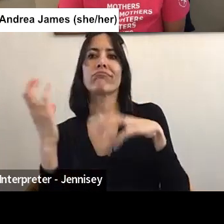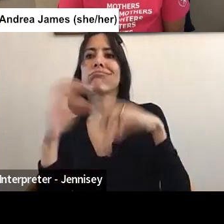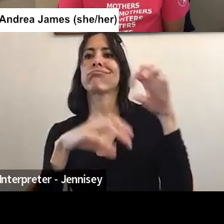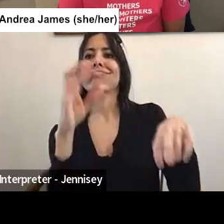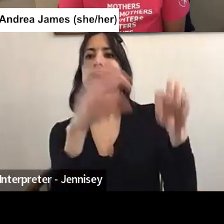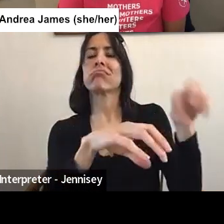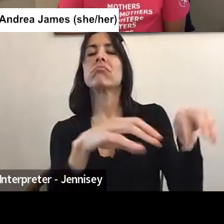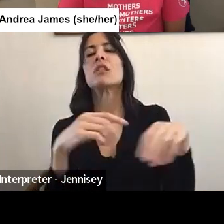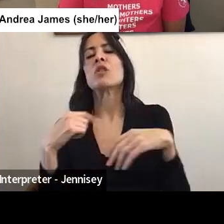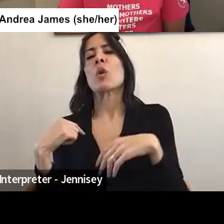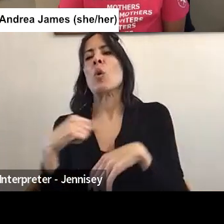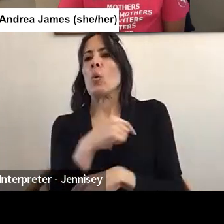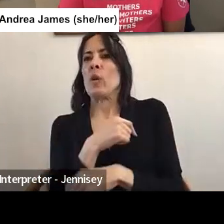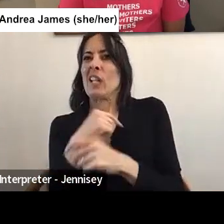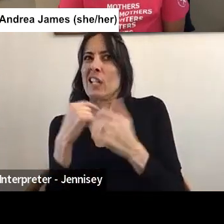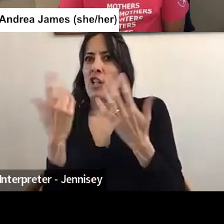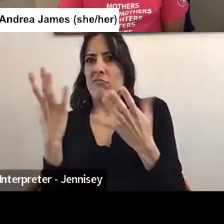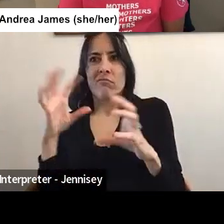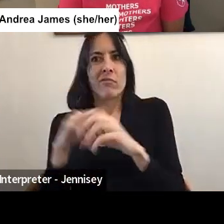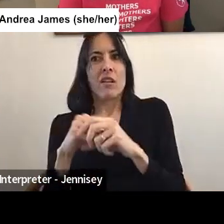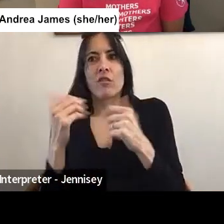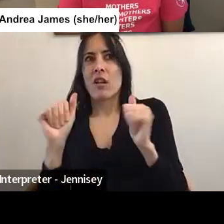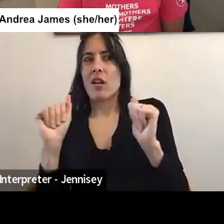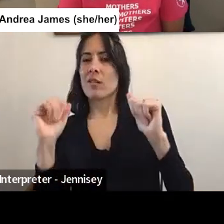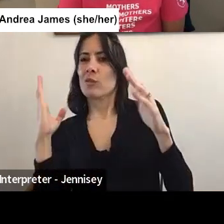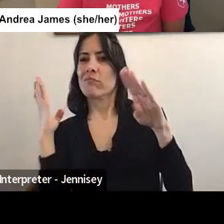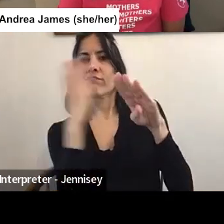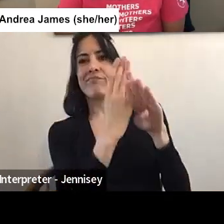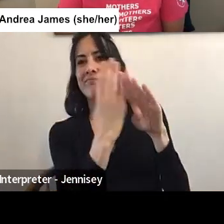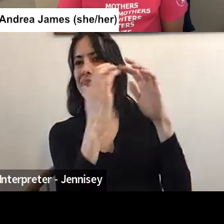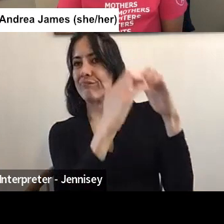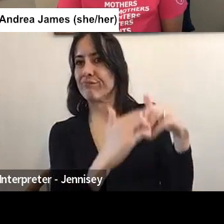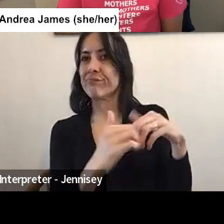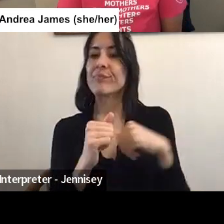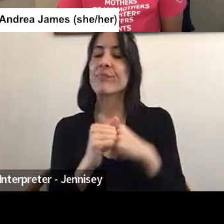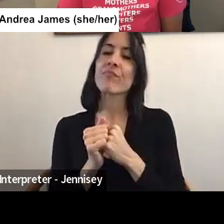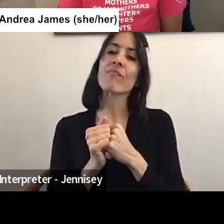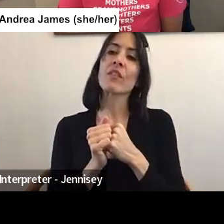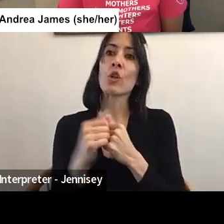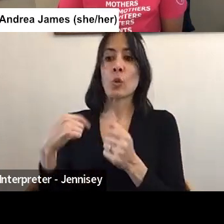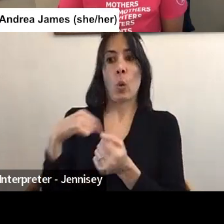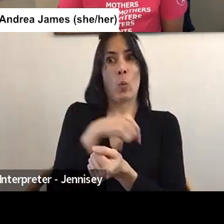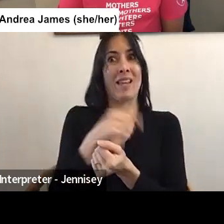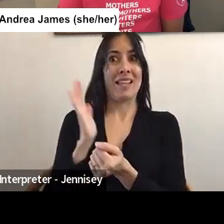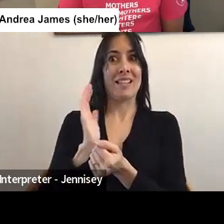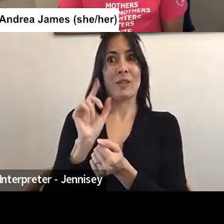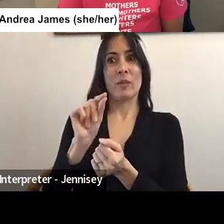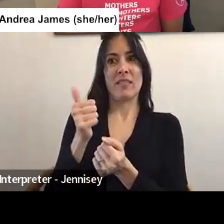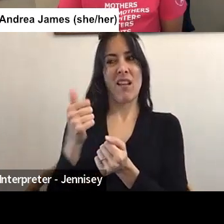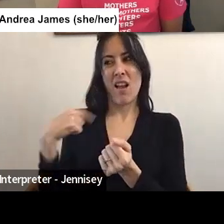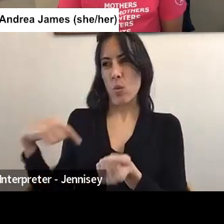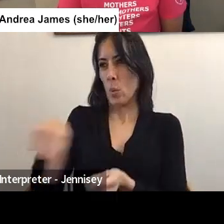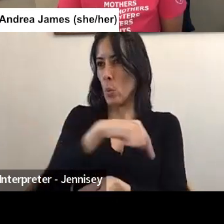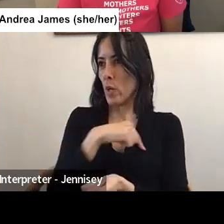to stop or to dismantle. And we made a pact in the prison yard that we were going to organize ourselves as